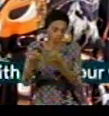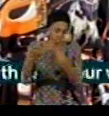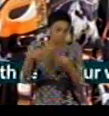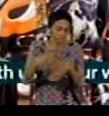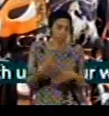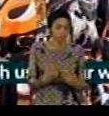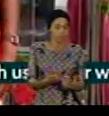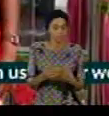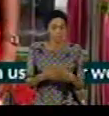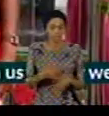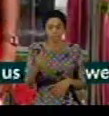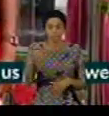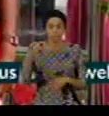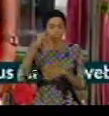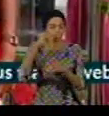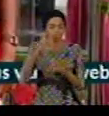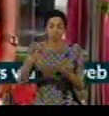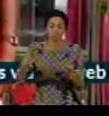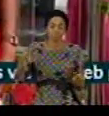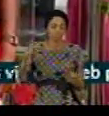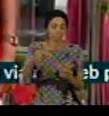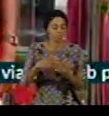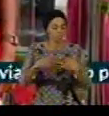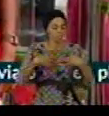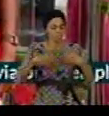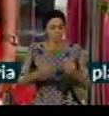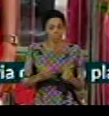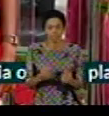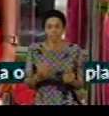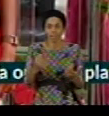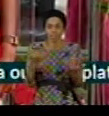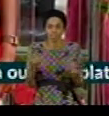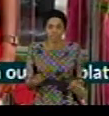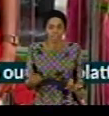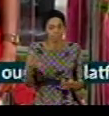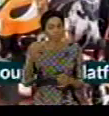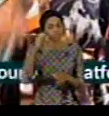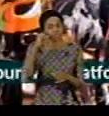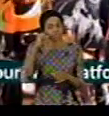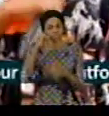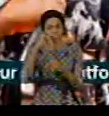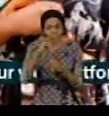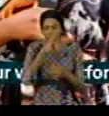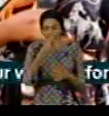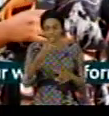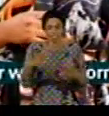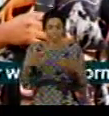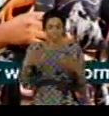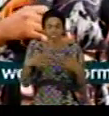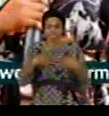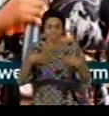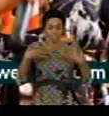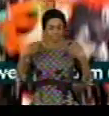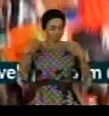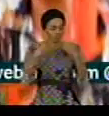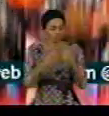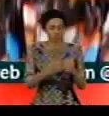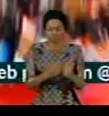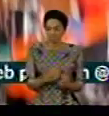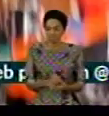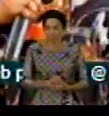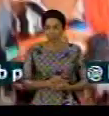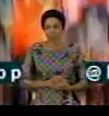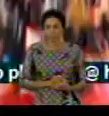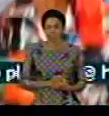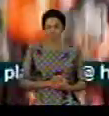was here and today she is healthy and healthy praise the Lord yes